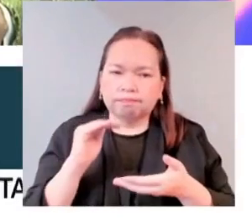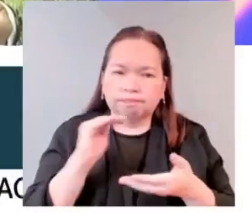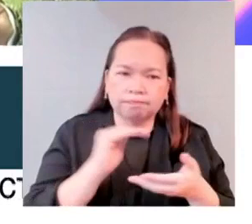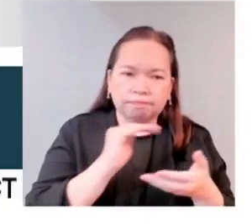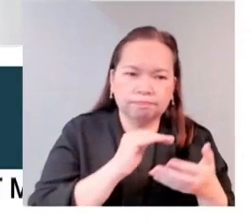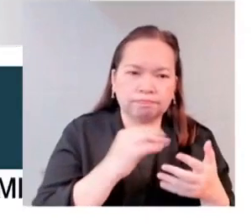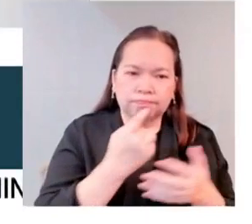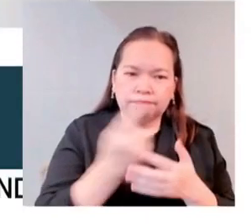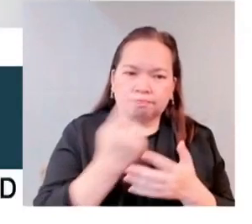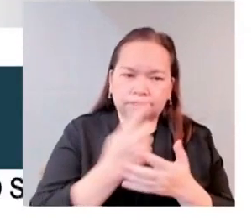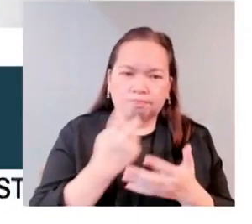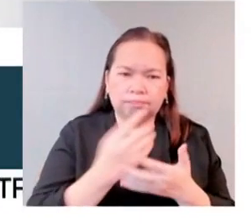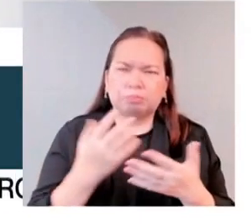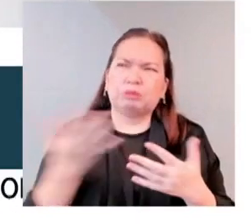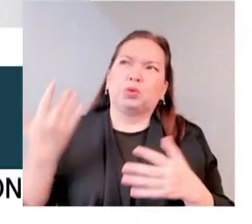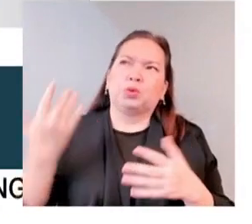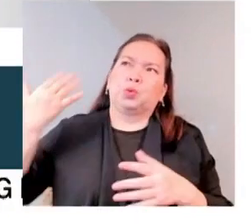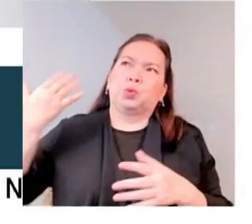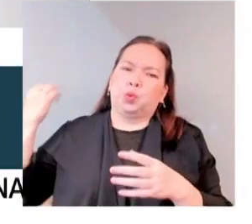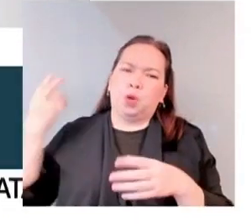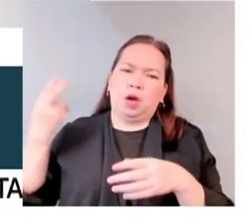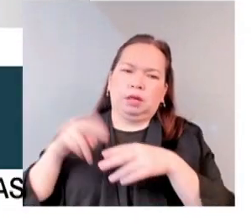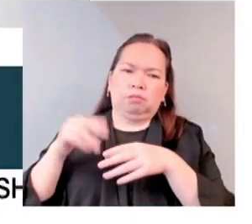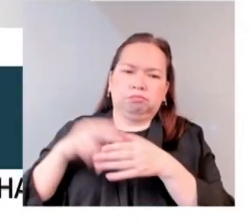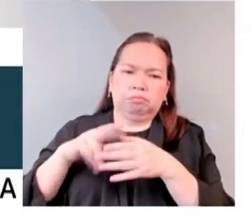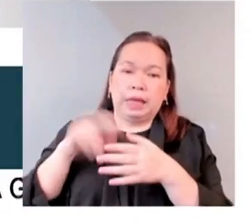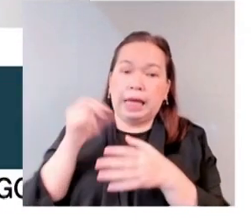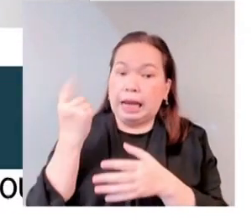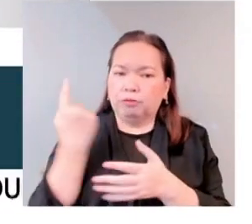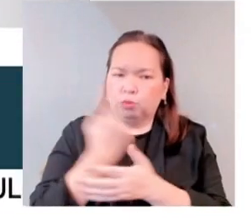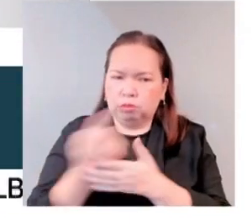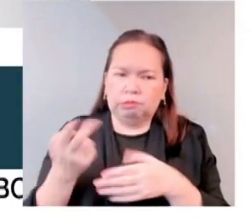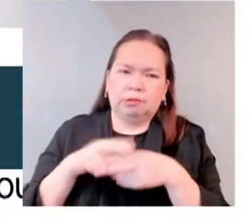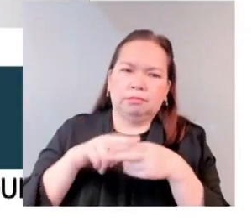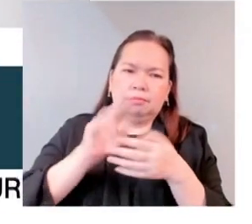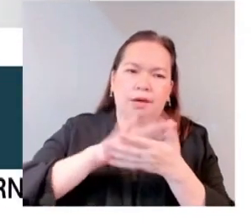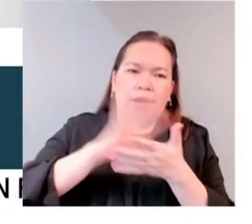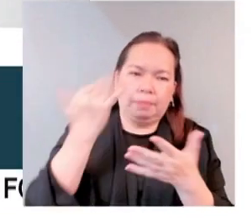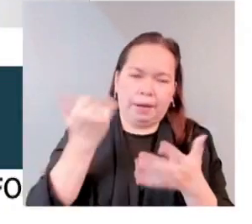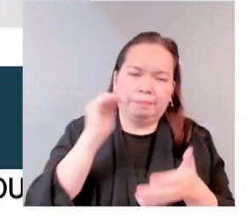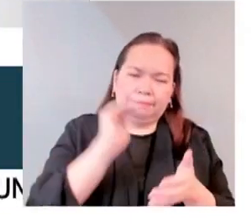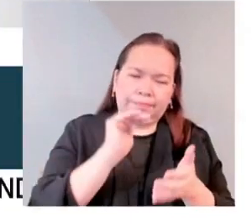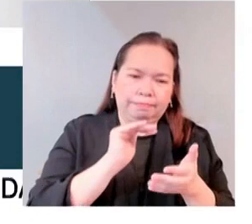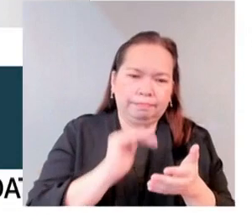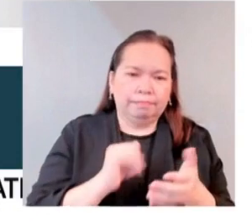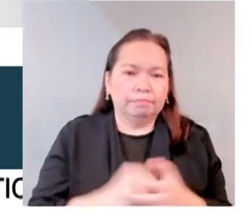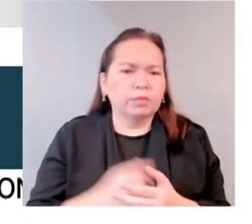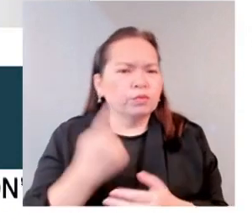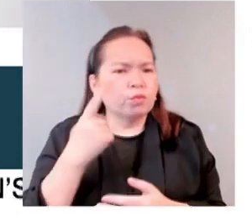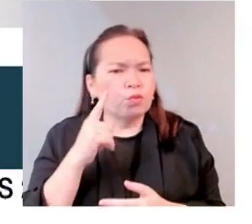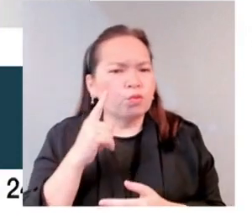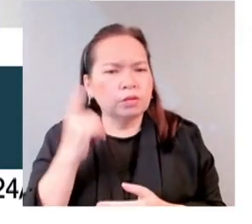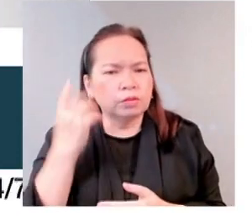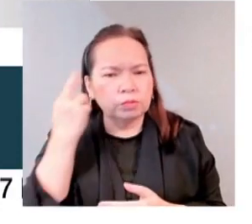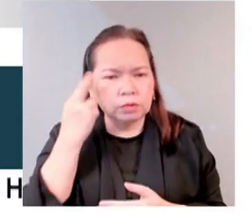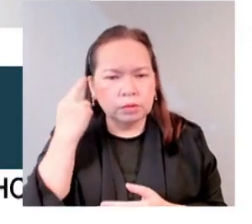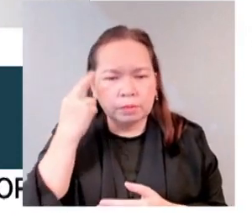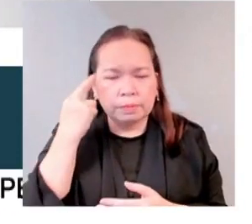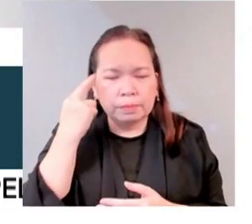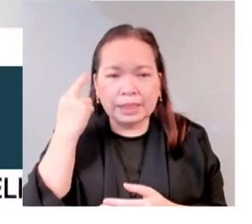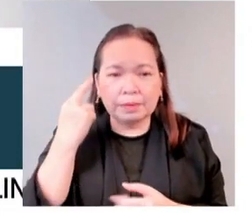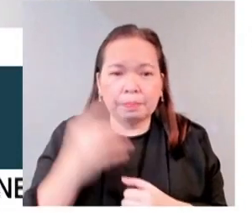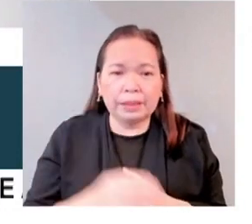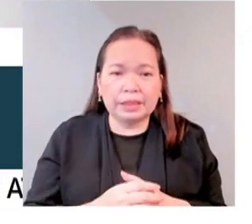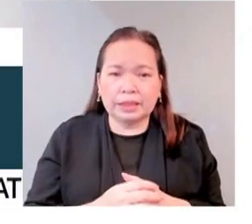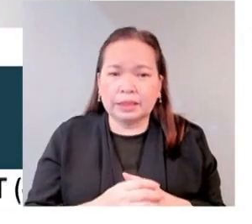Ang una pong kadahilanan pa rin, yung takot ng mataas na interest rate na ini-implement particularly